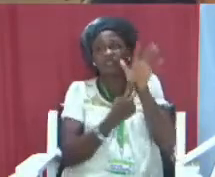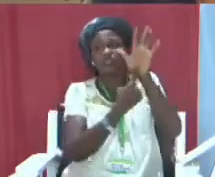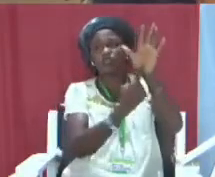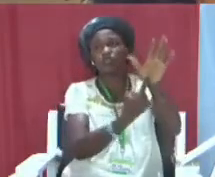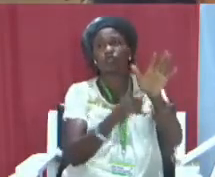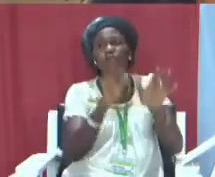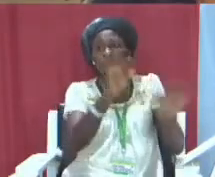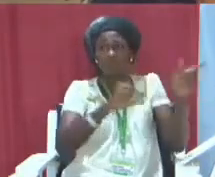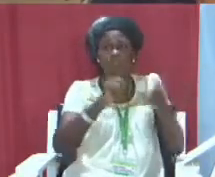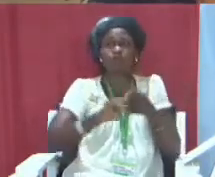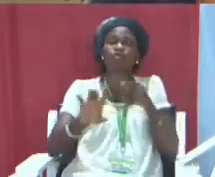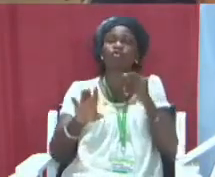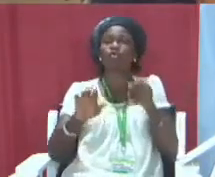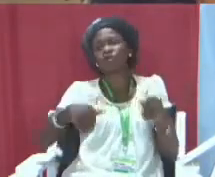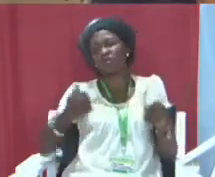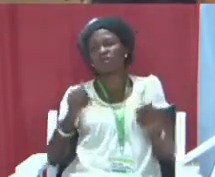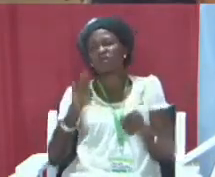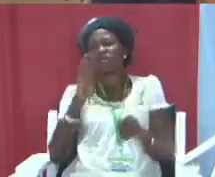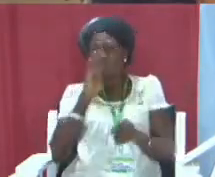others.